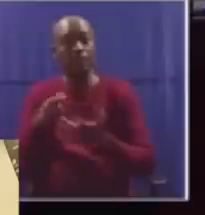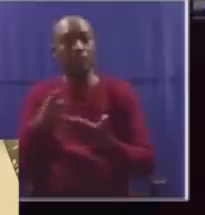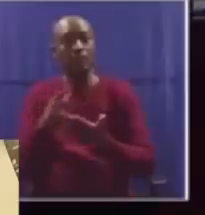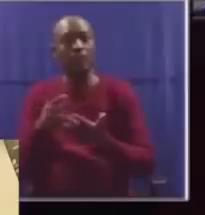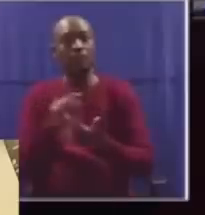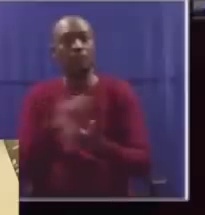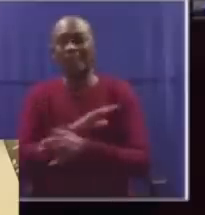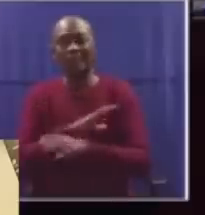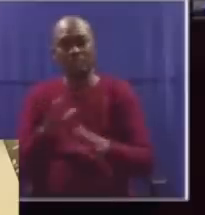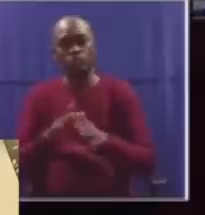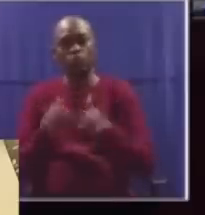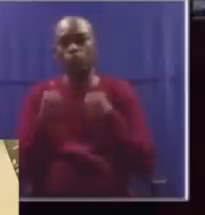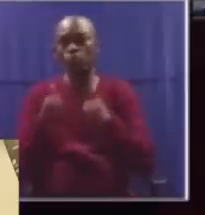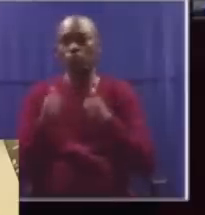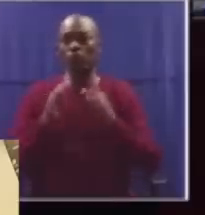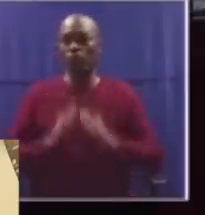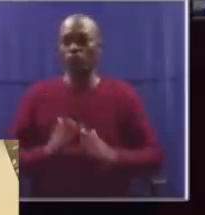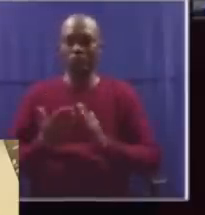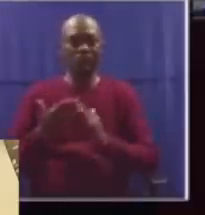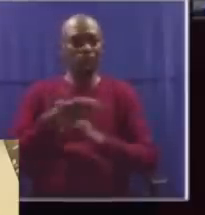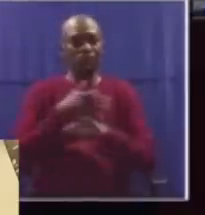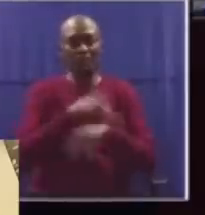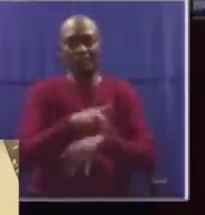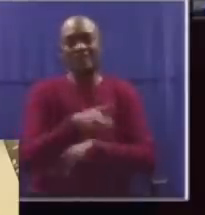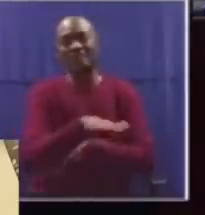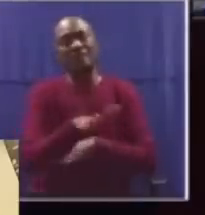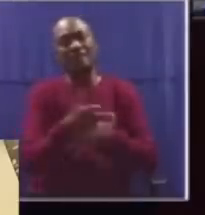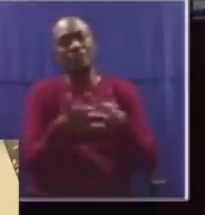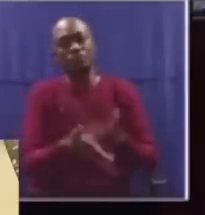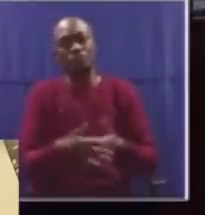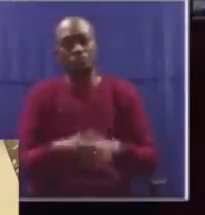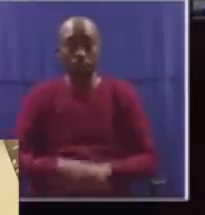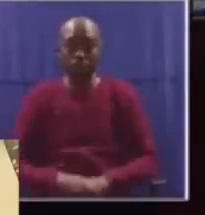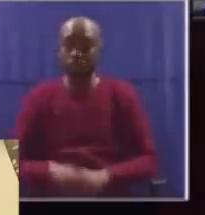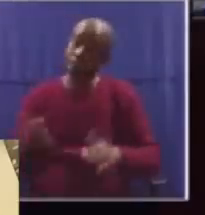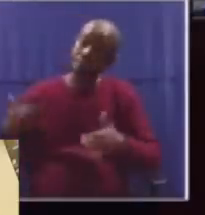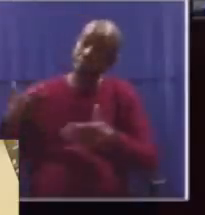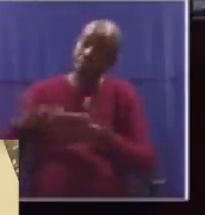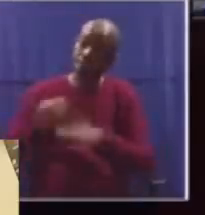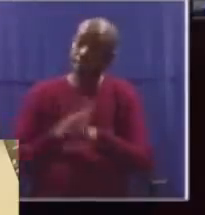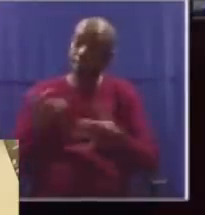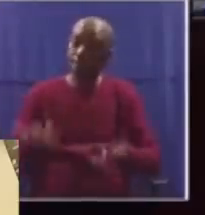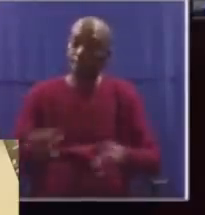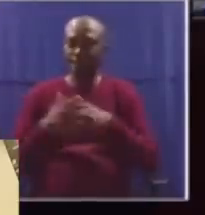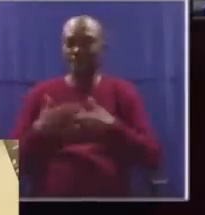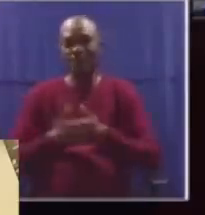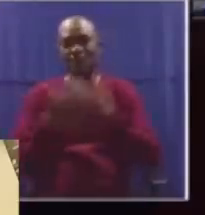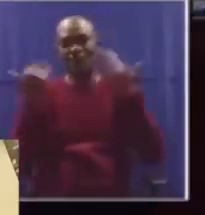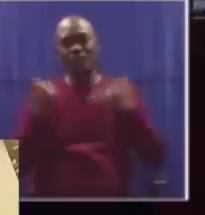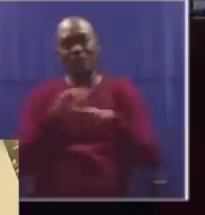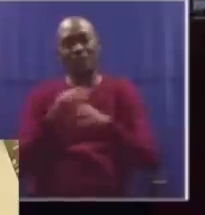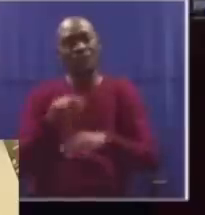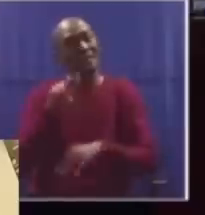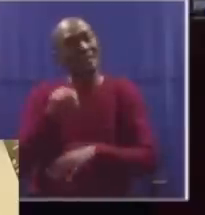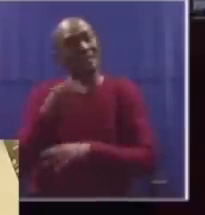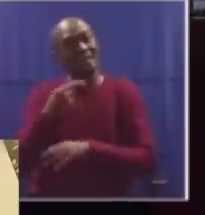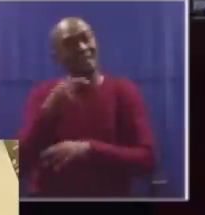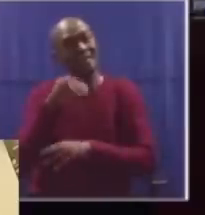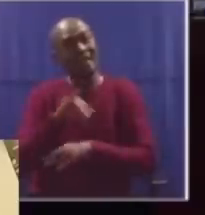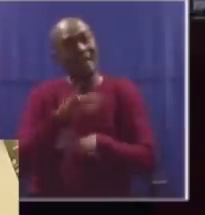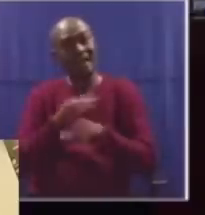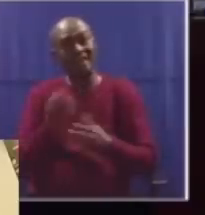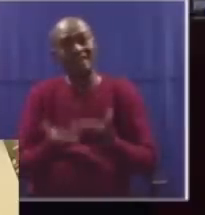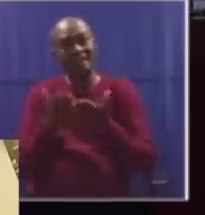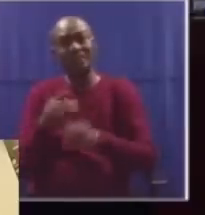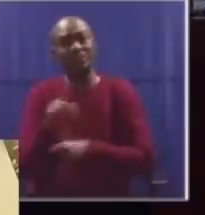inhumane conditions. To this day, we do not know which services the NHI will cover. Will